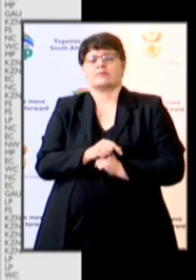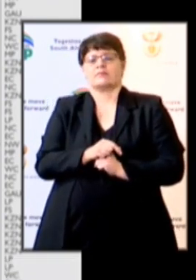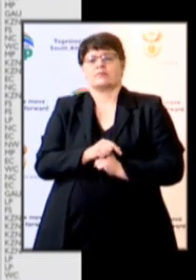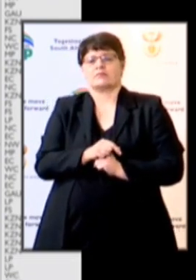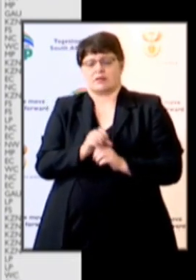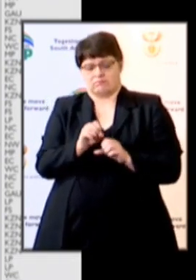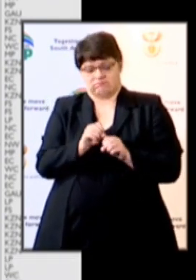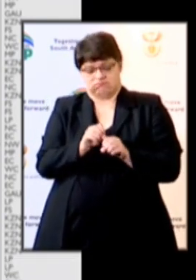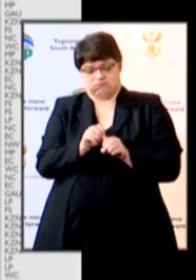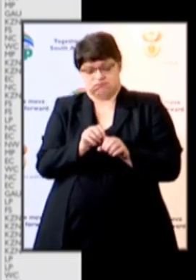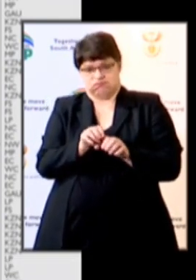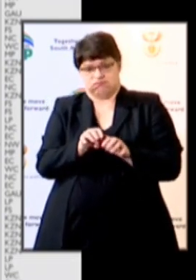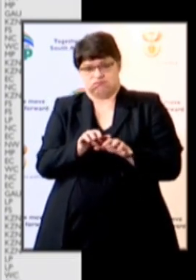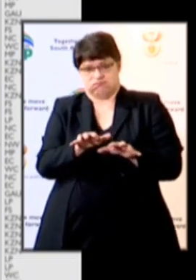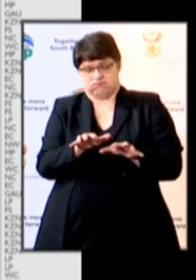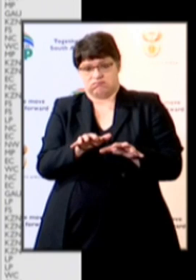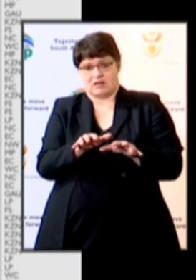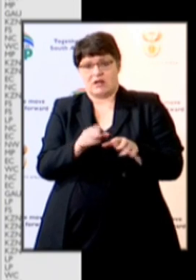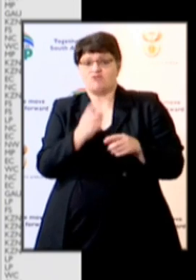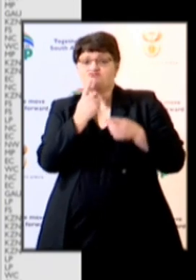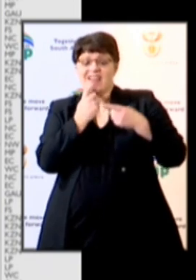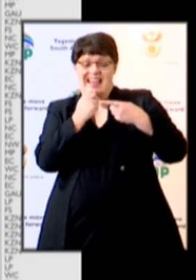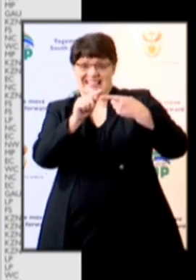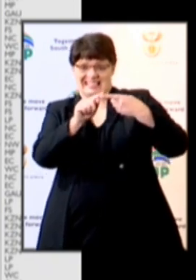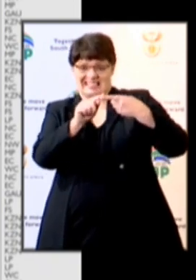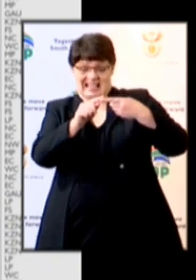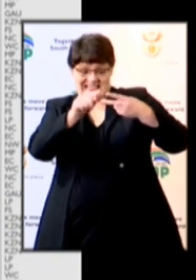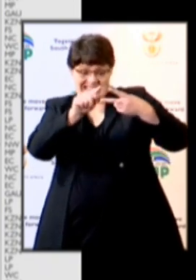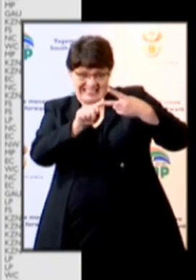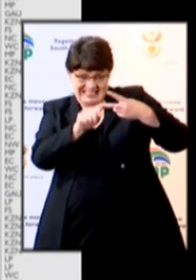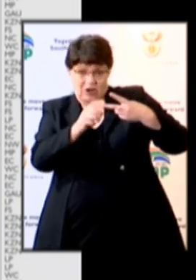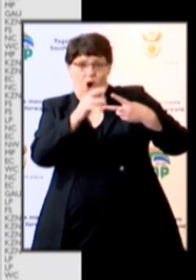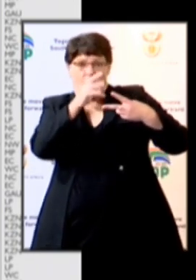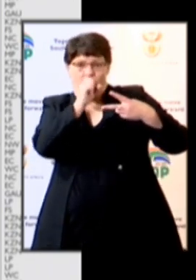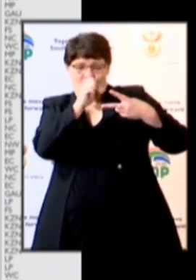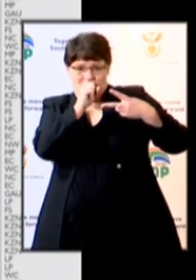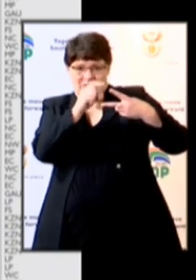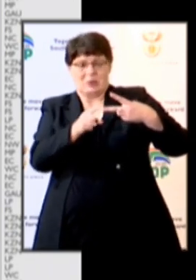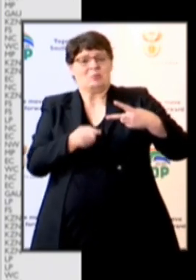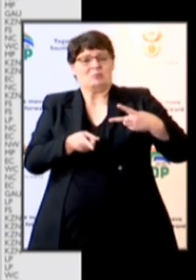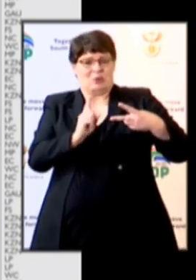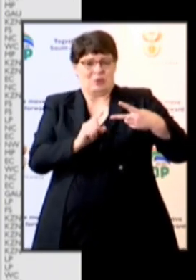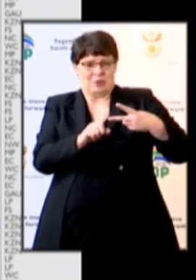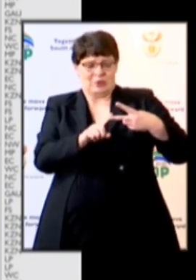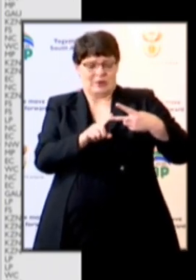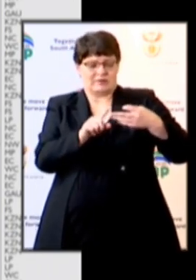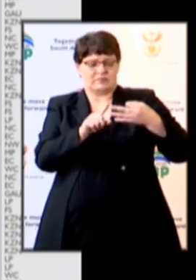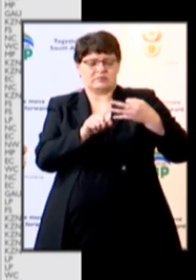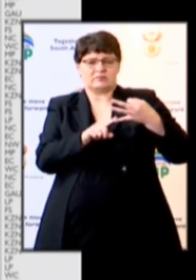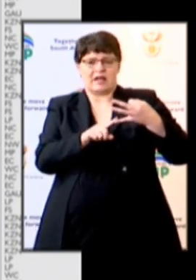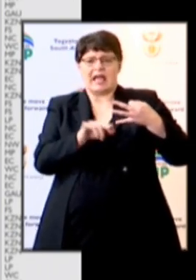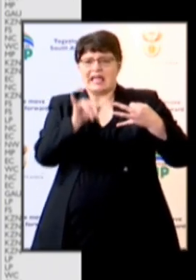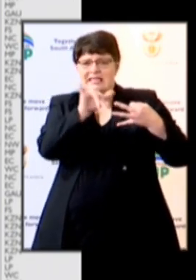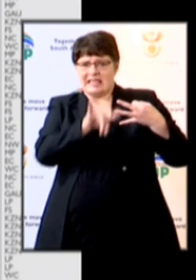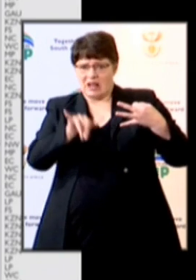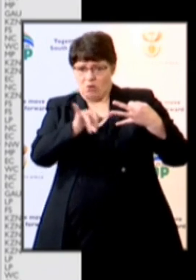there. They are second to the red spots. The yellow parts are